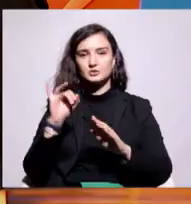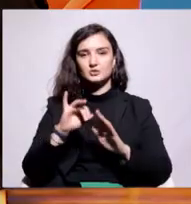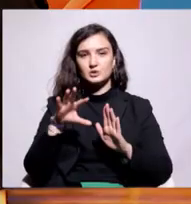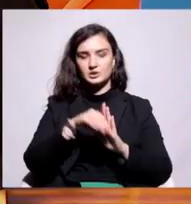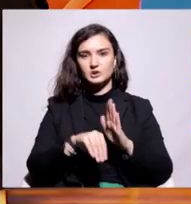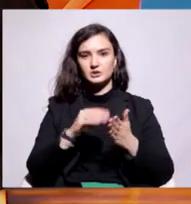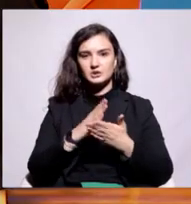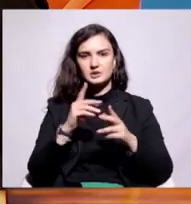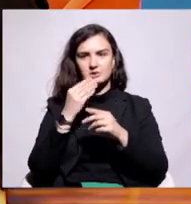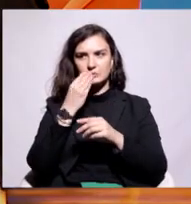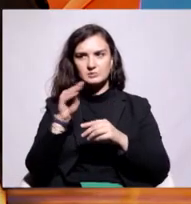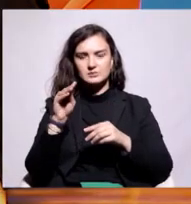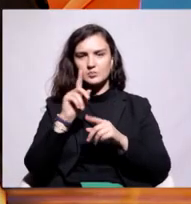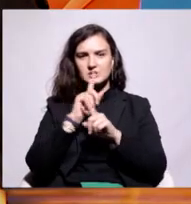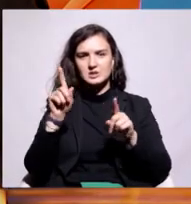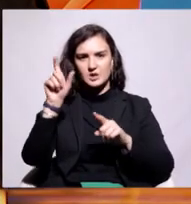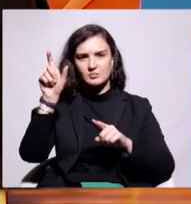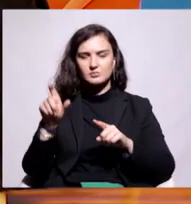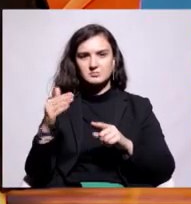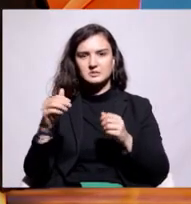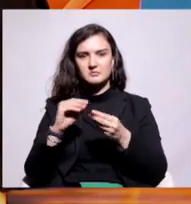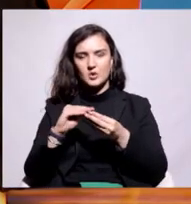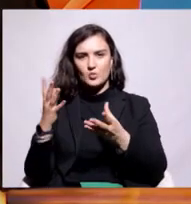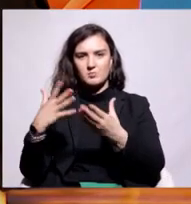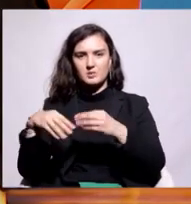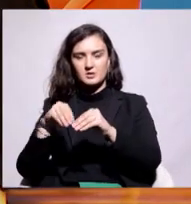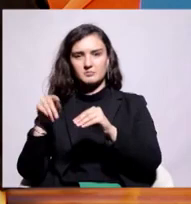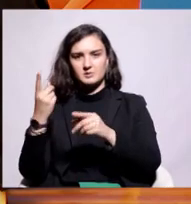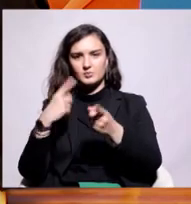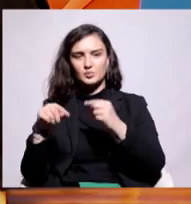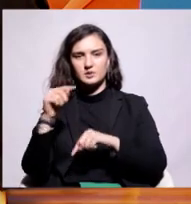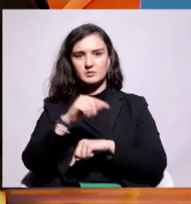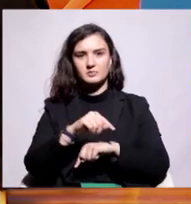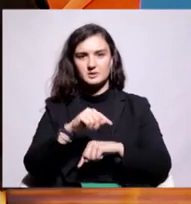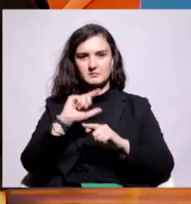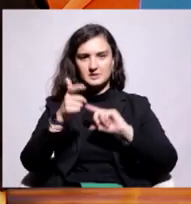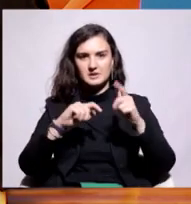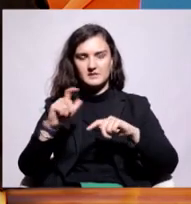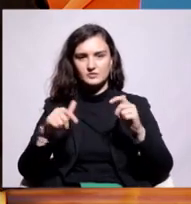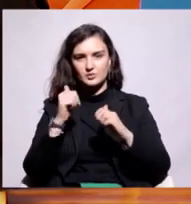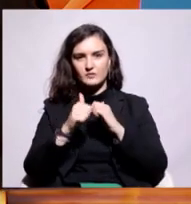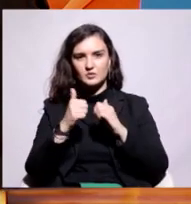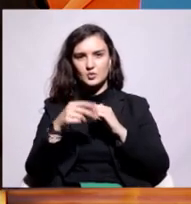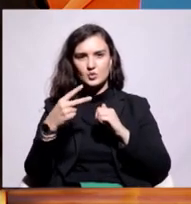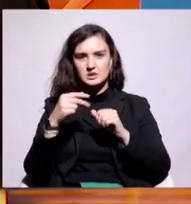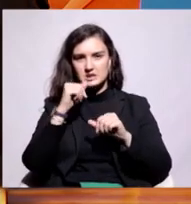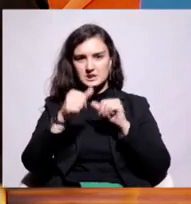claim that the stranger and his crew of friends return to those mountains every 20 years to keep an